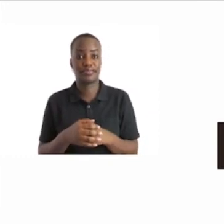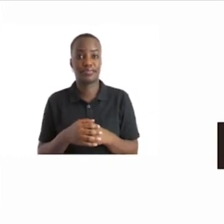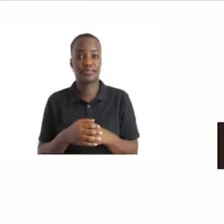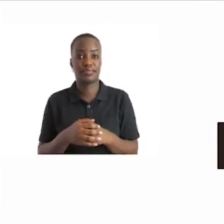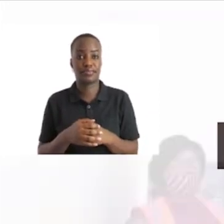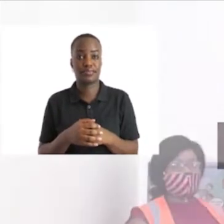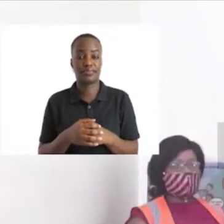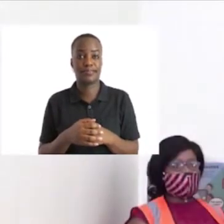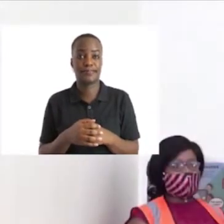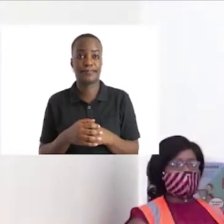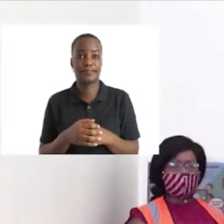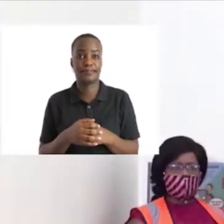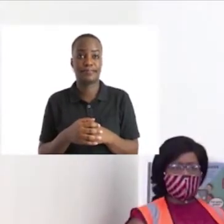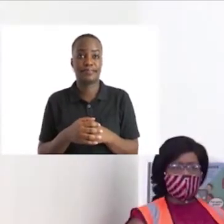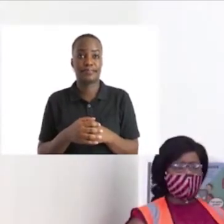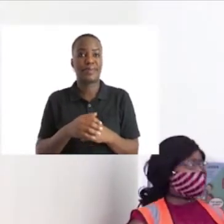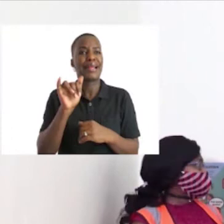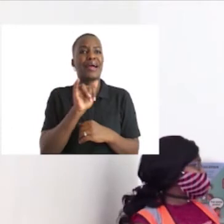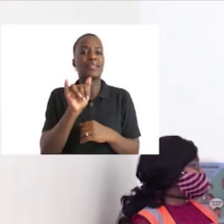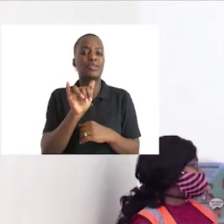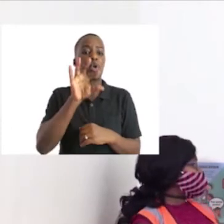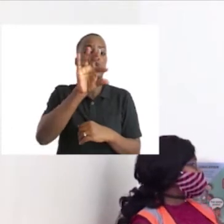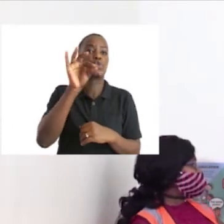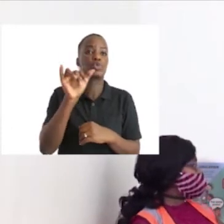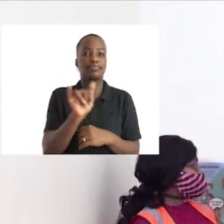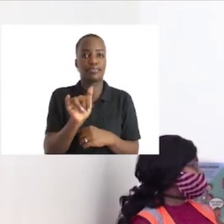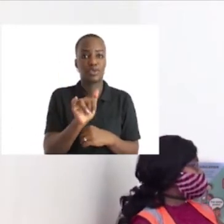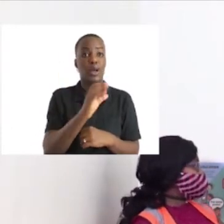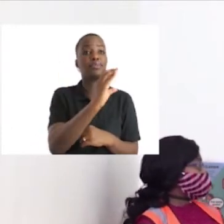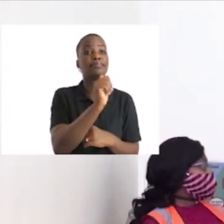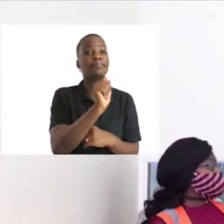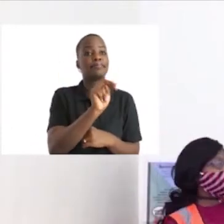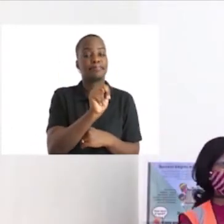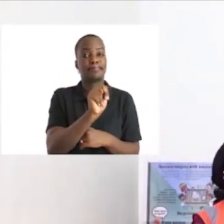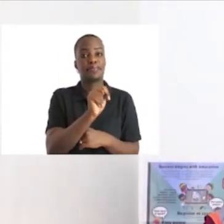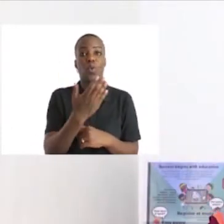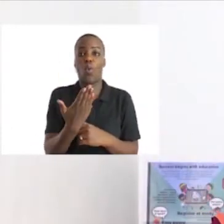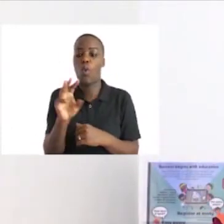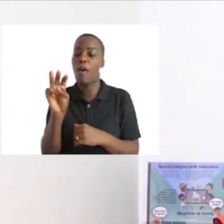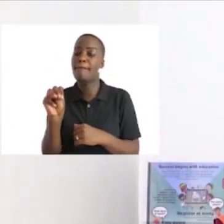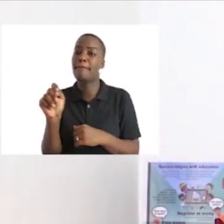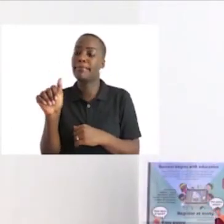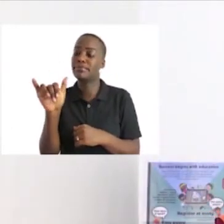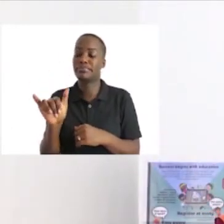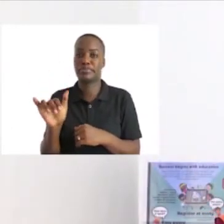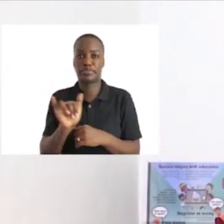Let's look at the board and choose. Do we say can or